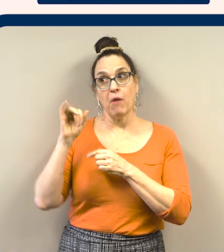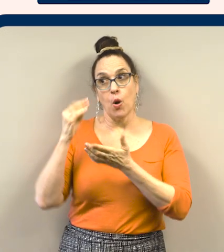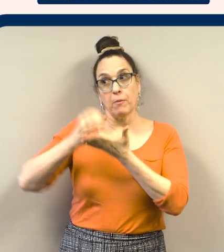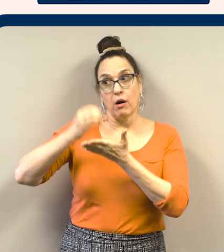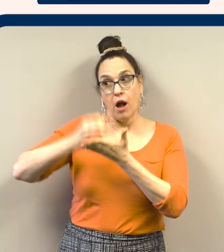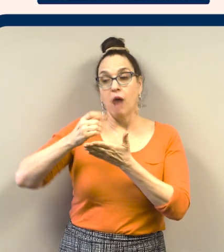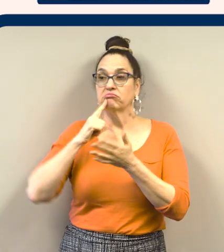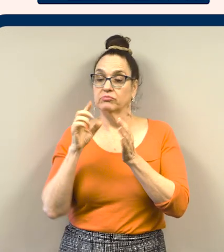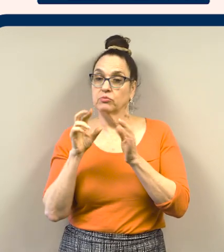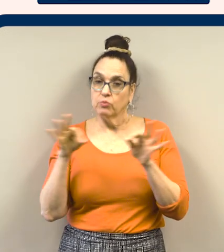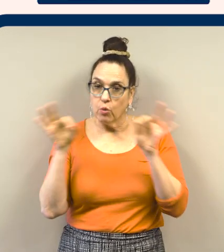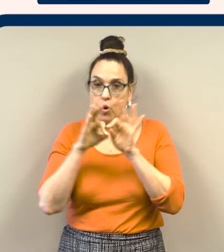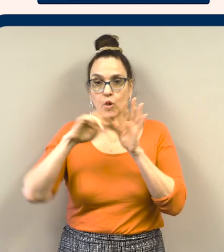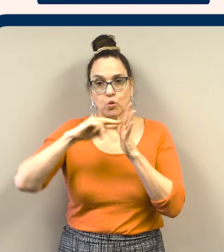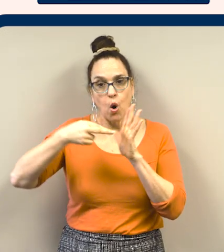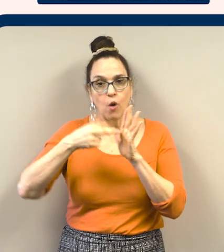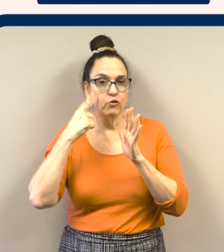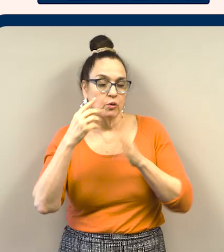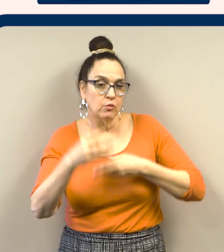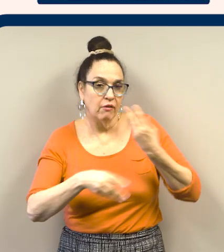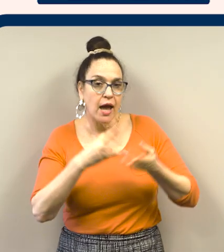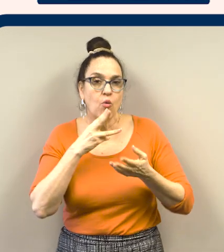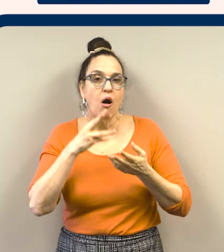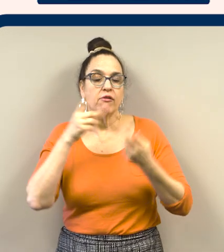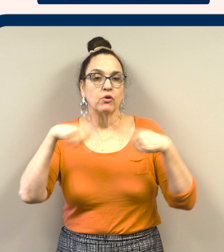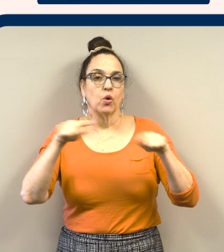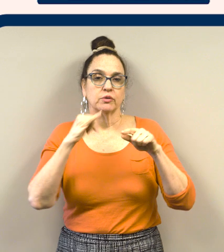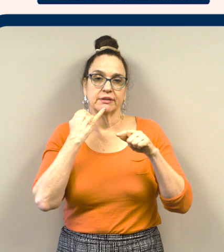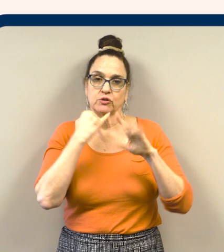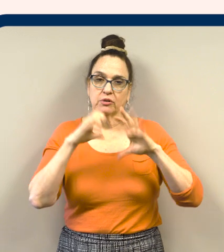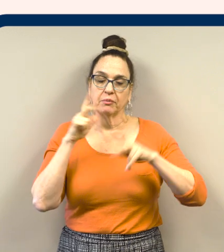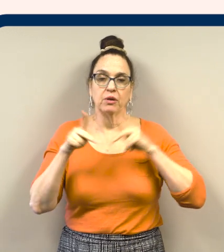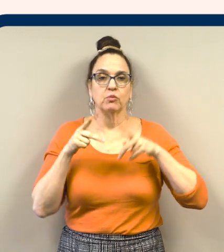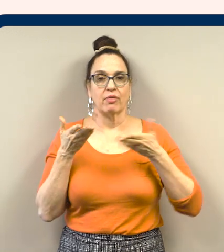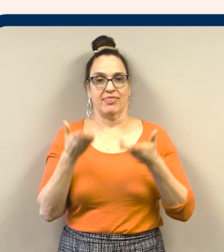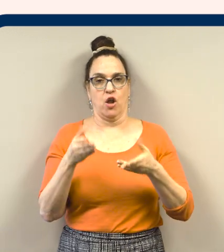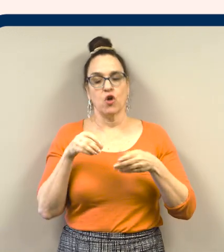who played a key role in the Exodus and provided water to the Israelites in the desert.